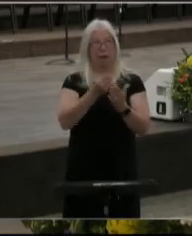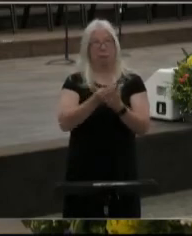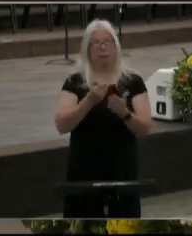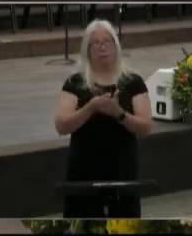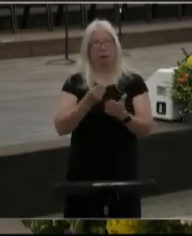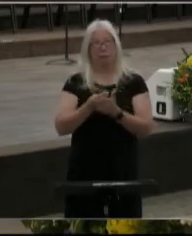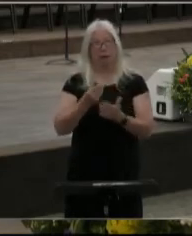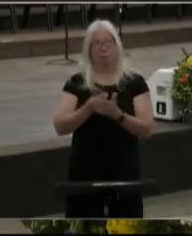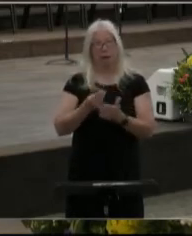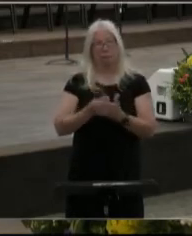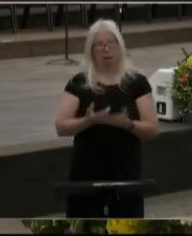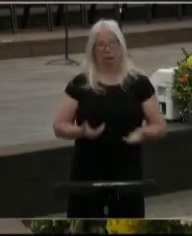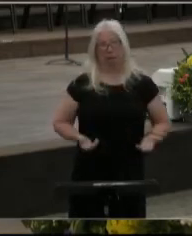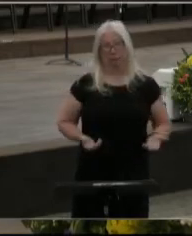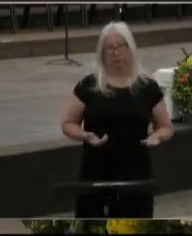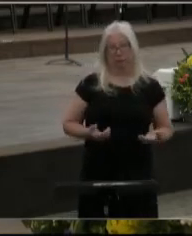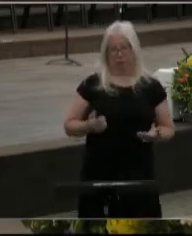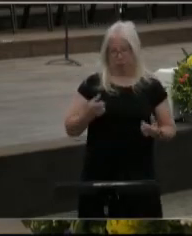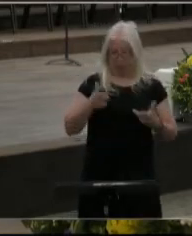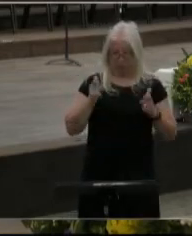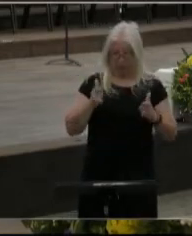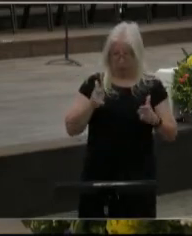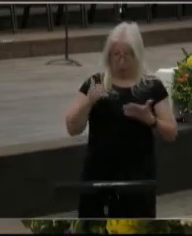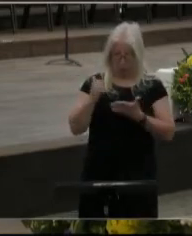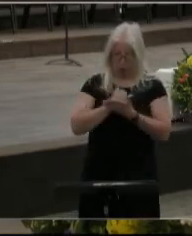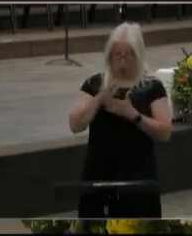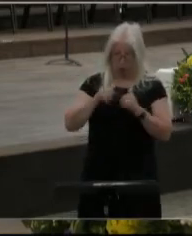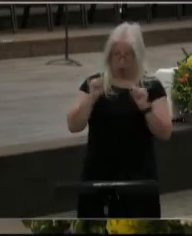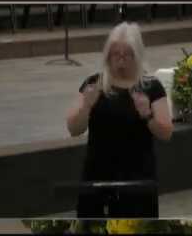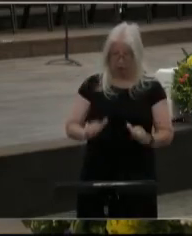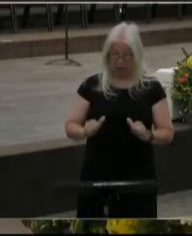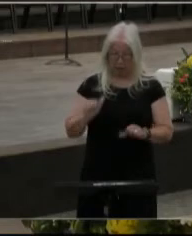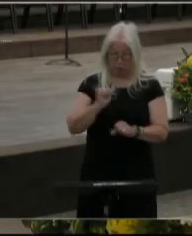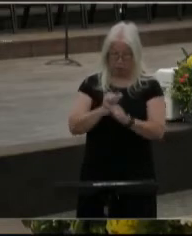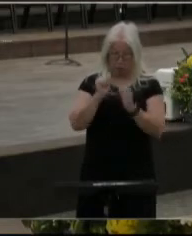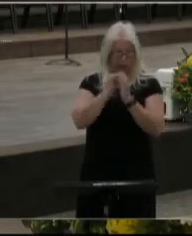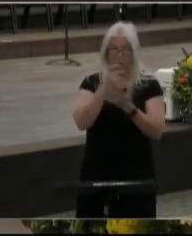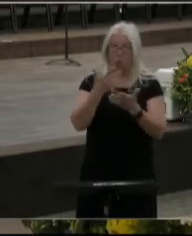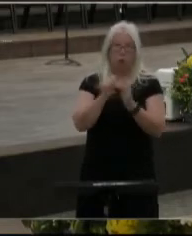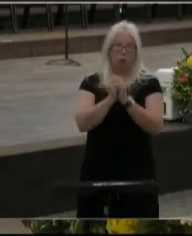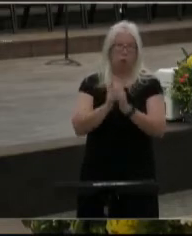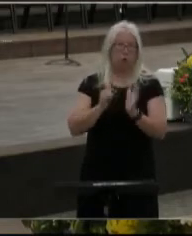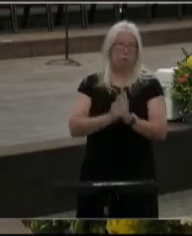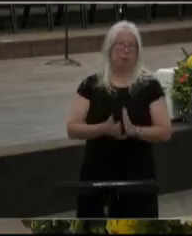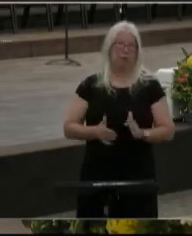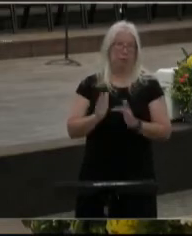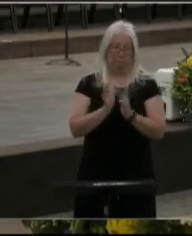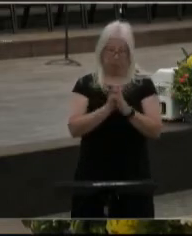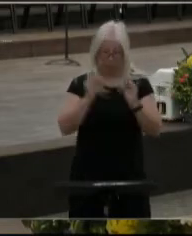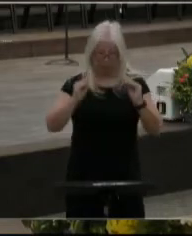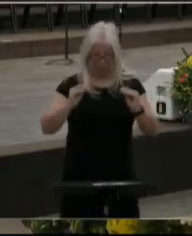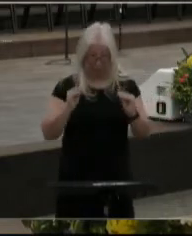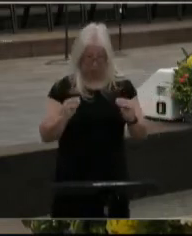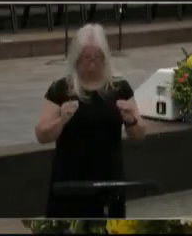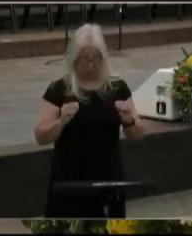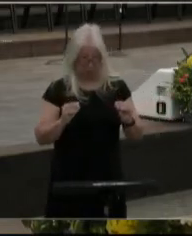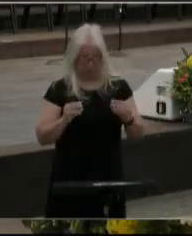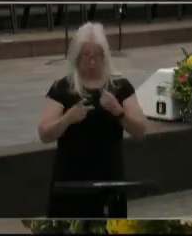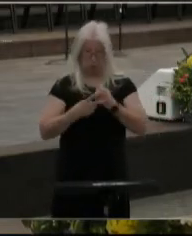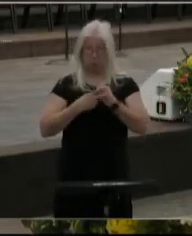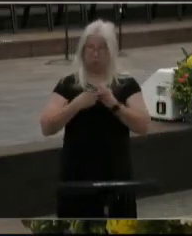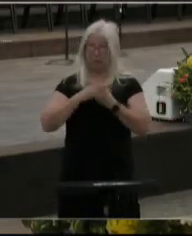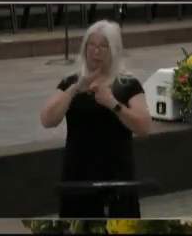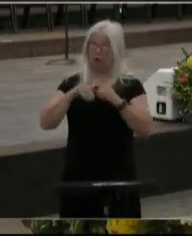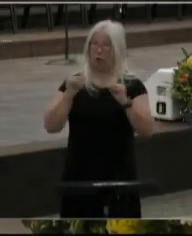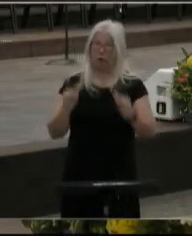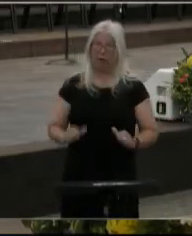money, money. And so all of a sudden, I want you to earn all you can. I don't want you to worship it. I think biblically the Bible teaches that I want you to save all you